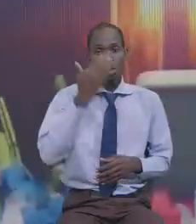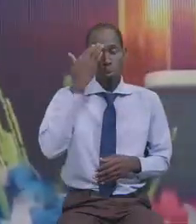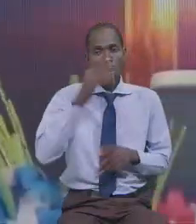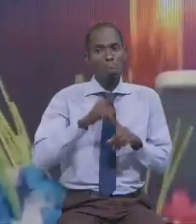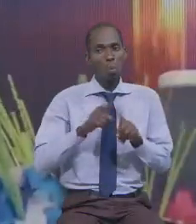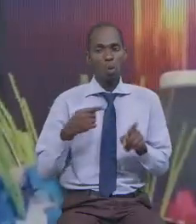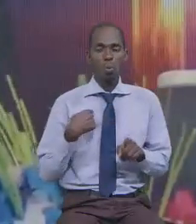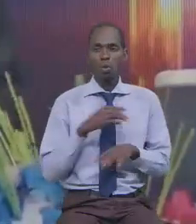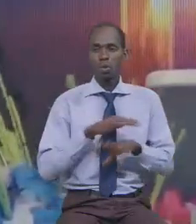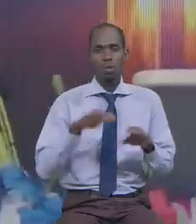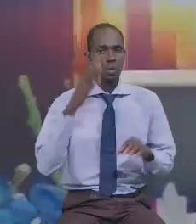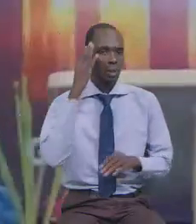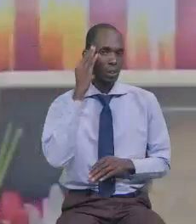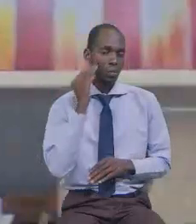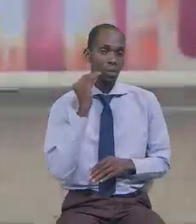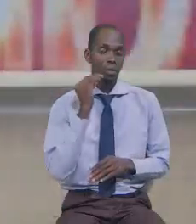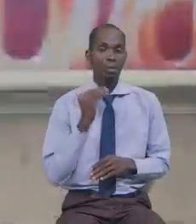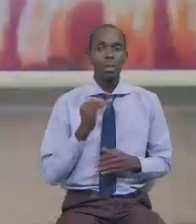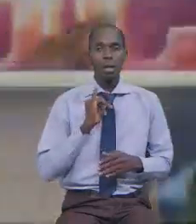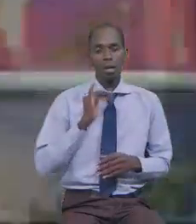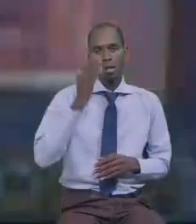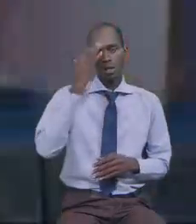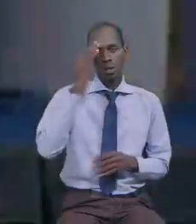experience. I know that